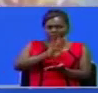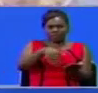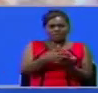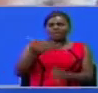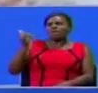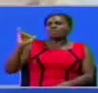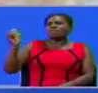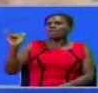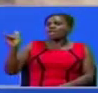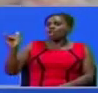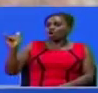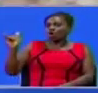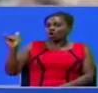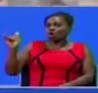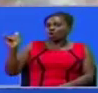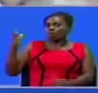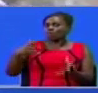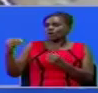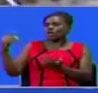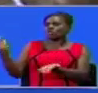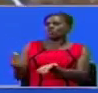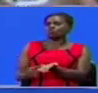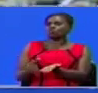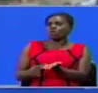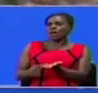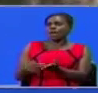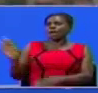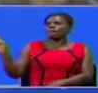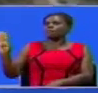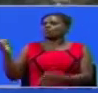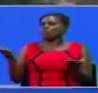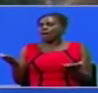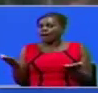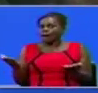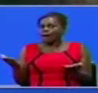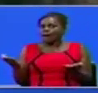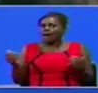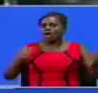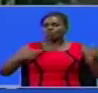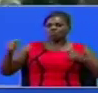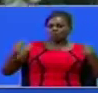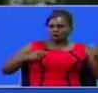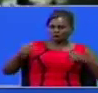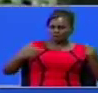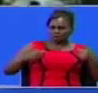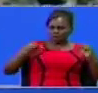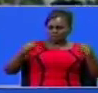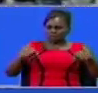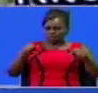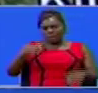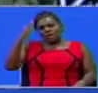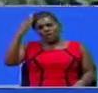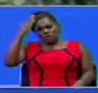yellow truck here is actually going to Uganda, and then the blue ones are headed to Rwanda. And so they're able to